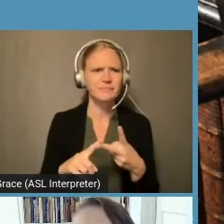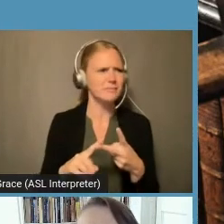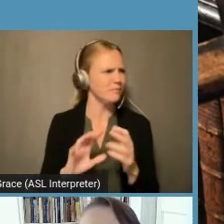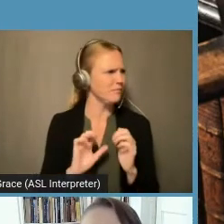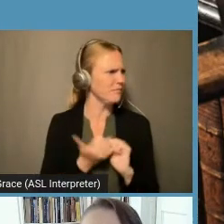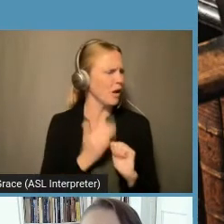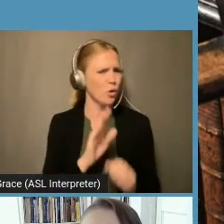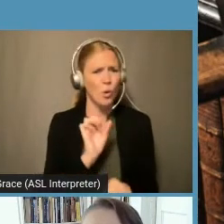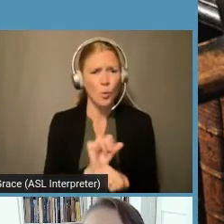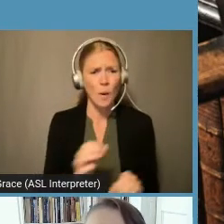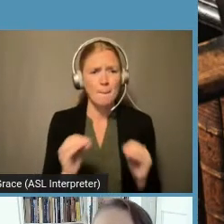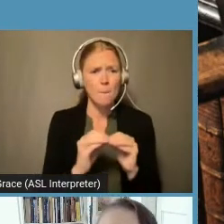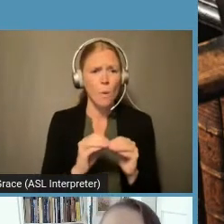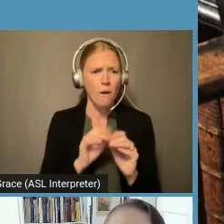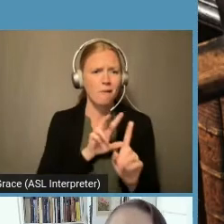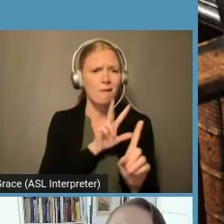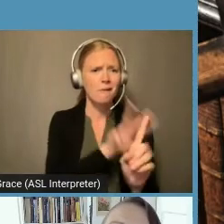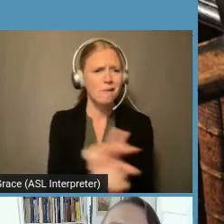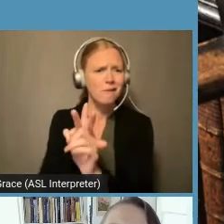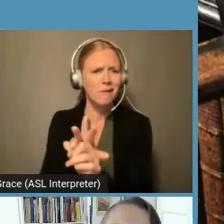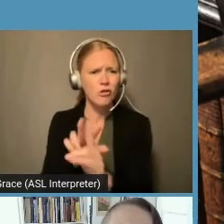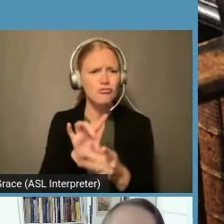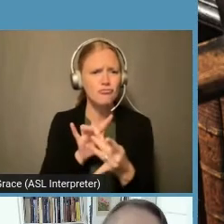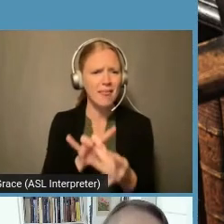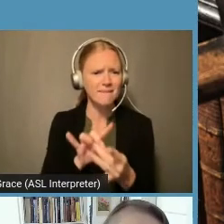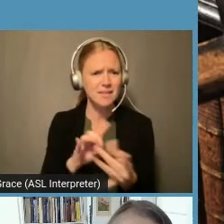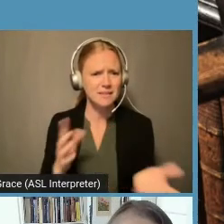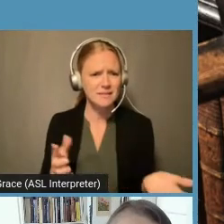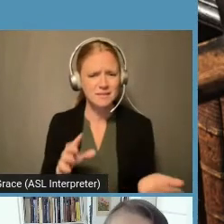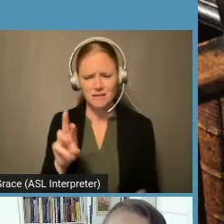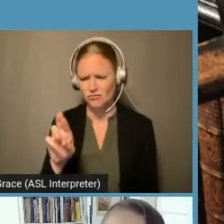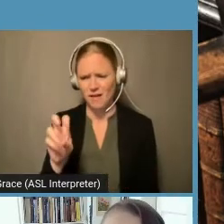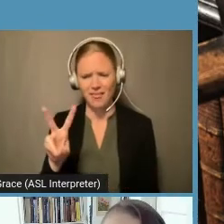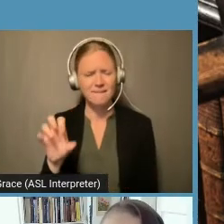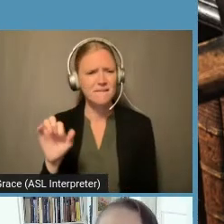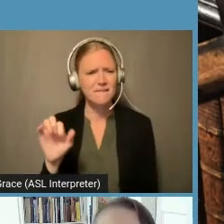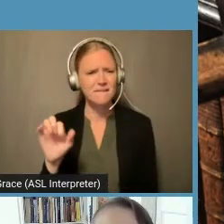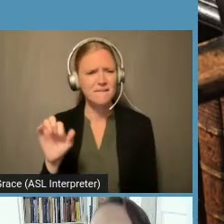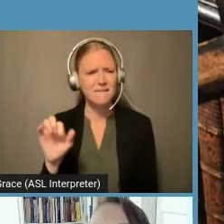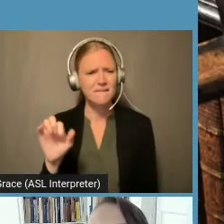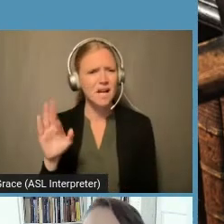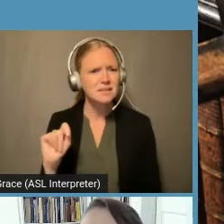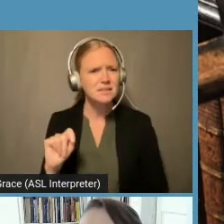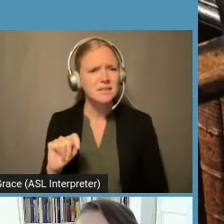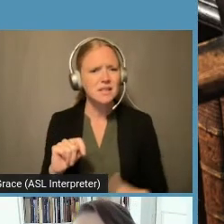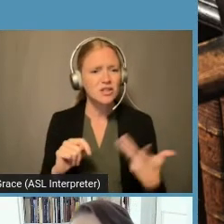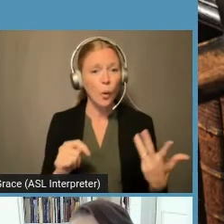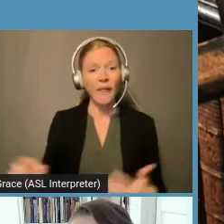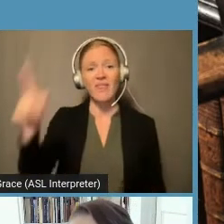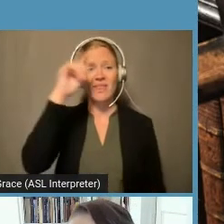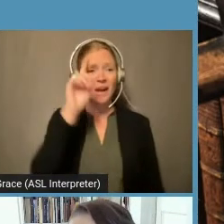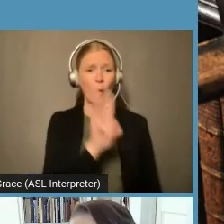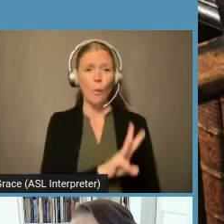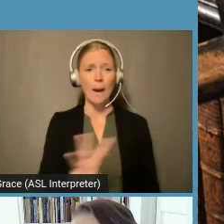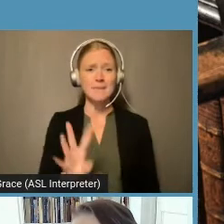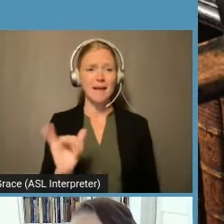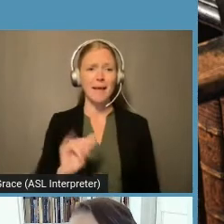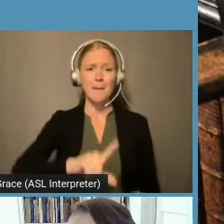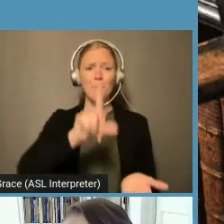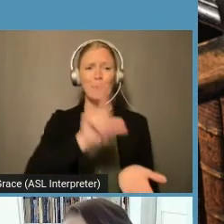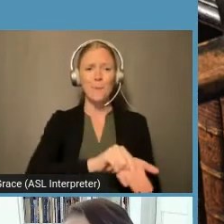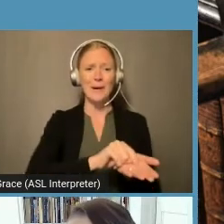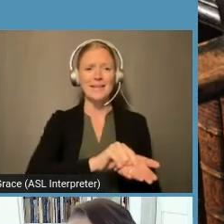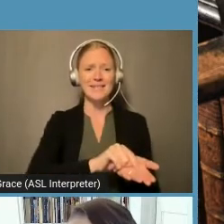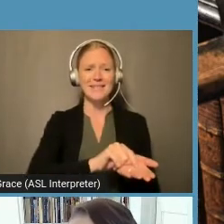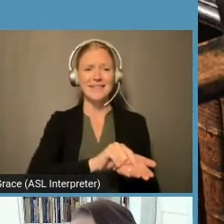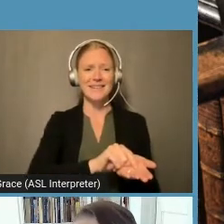relevant. So to think that your website is going to be something that you put in print and it never changes, it just doesn't